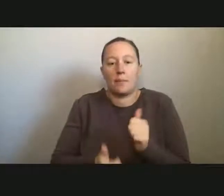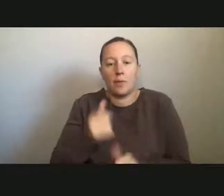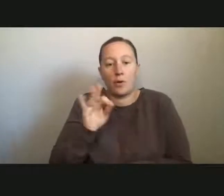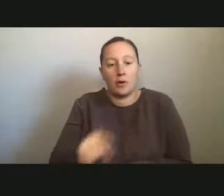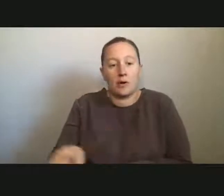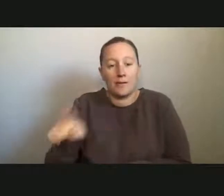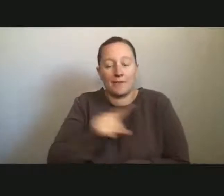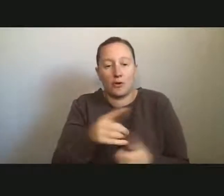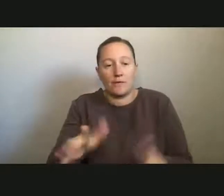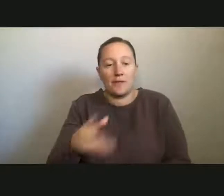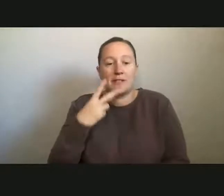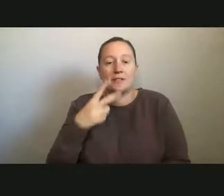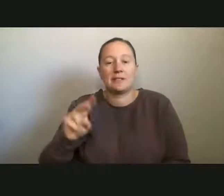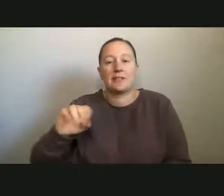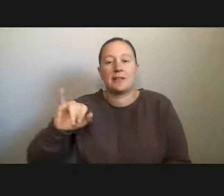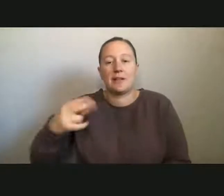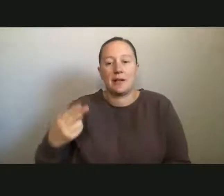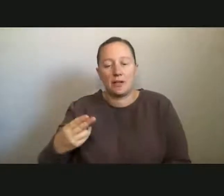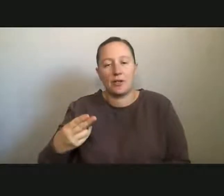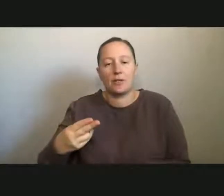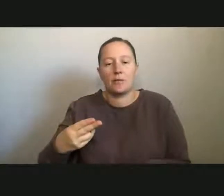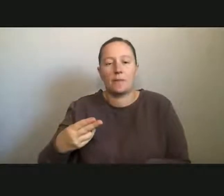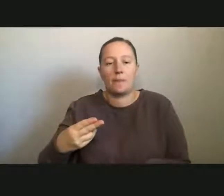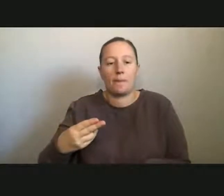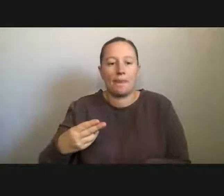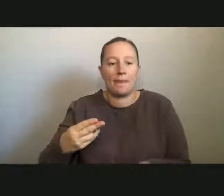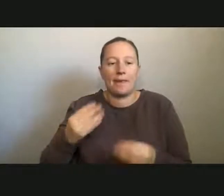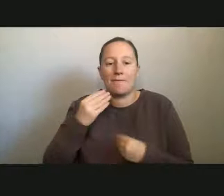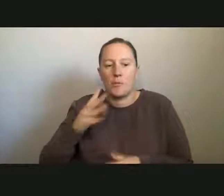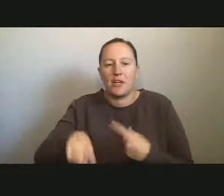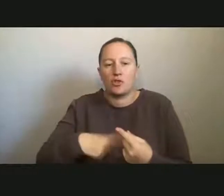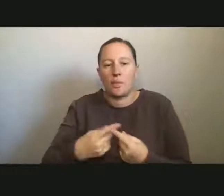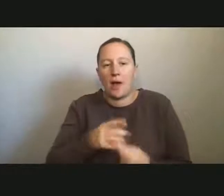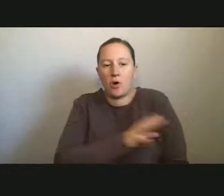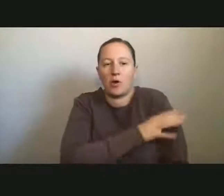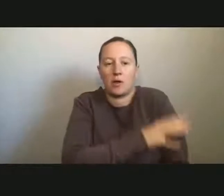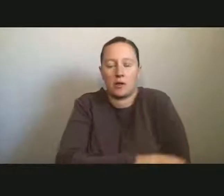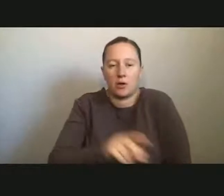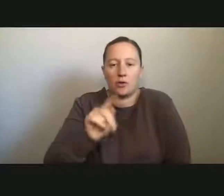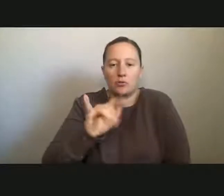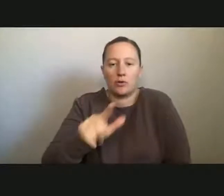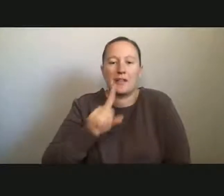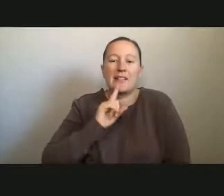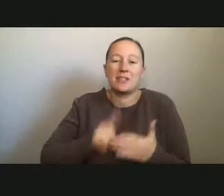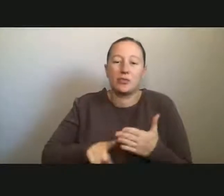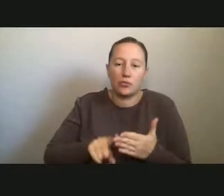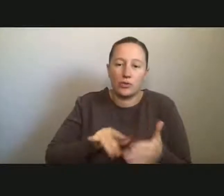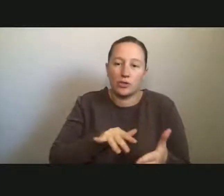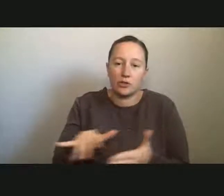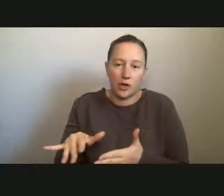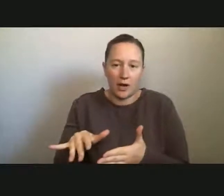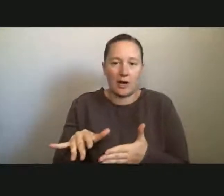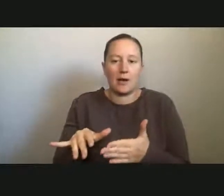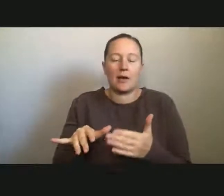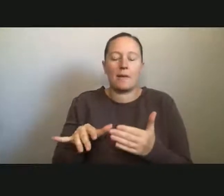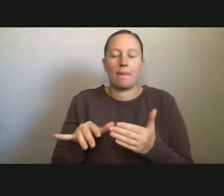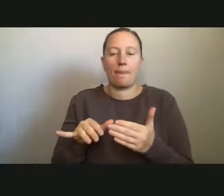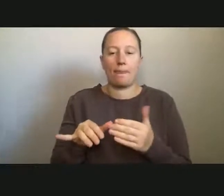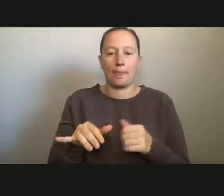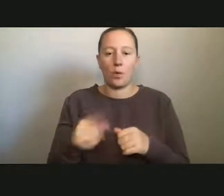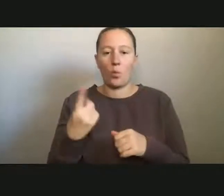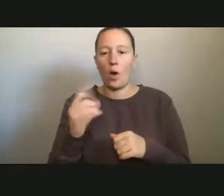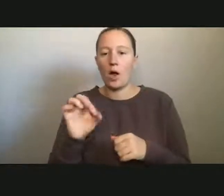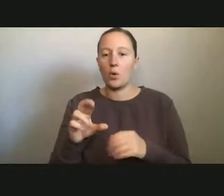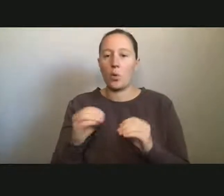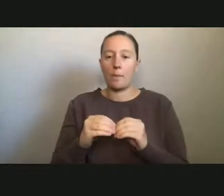probably seen the NIH definition of a clinical trial, and it is a research study in which one or more